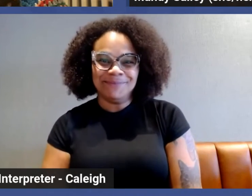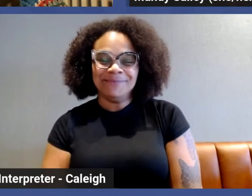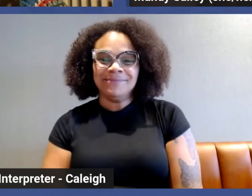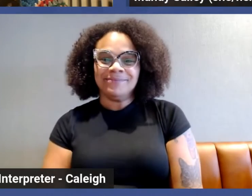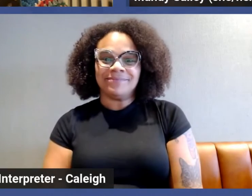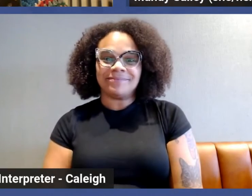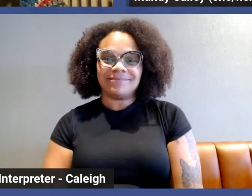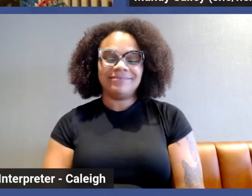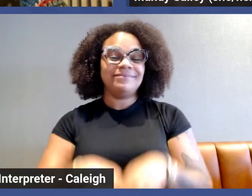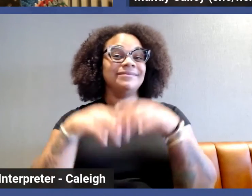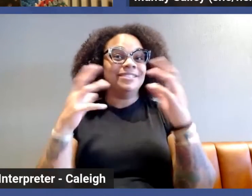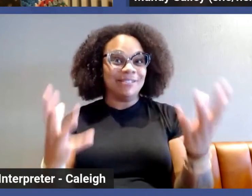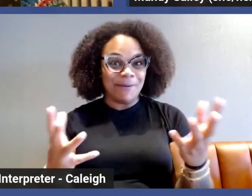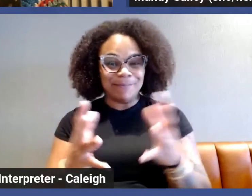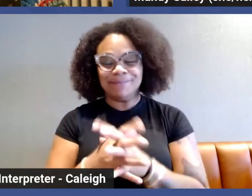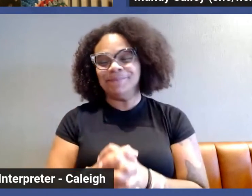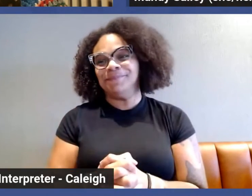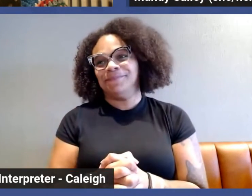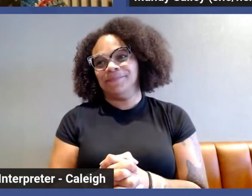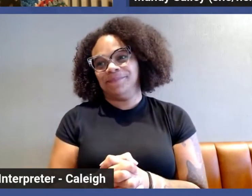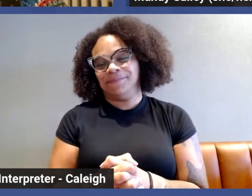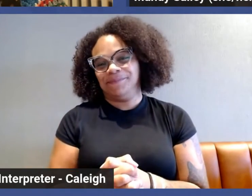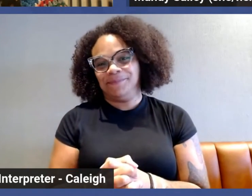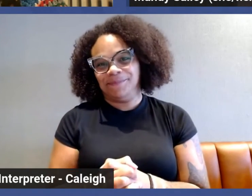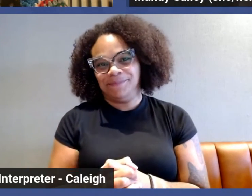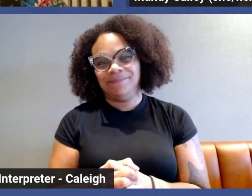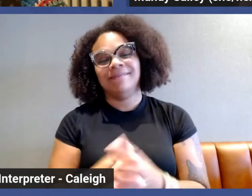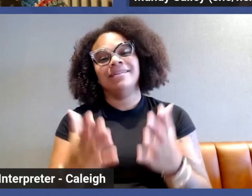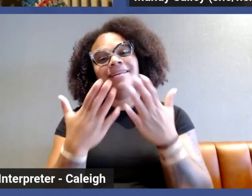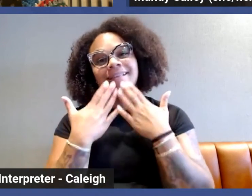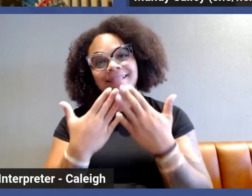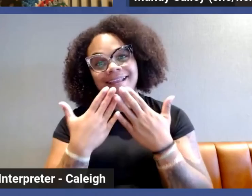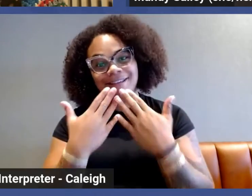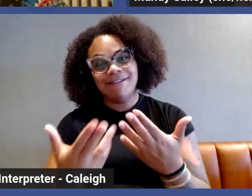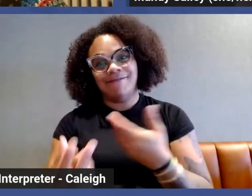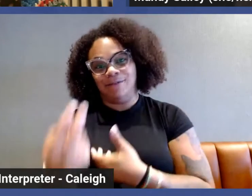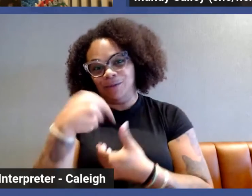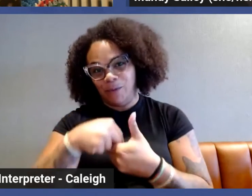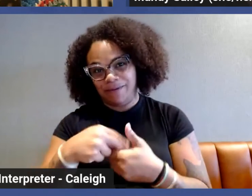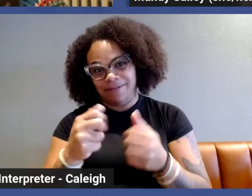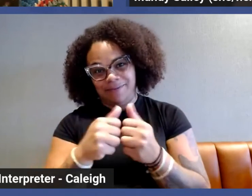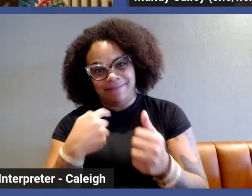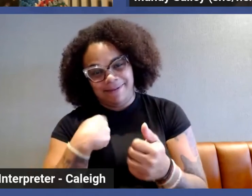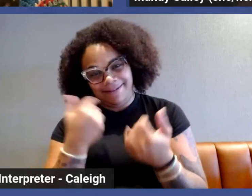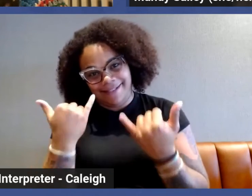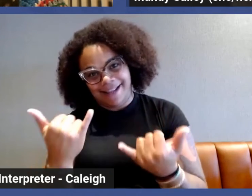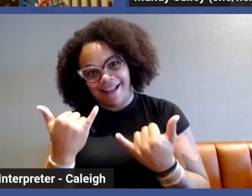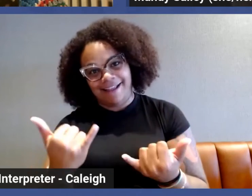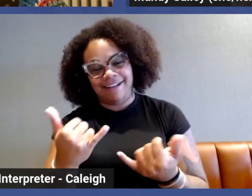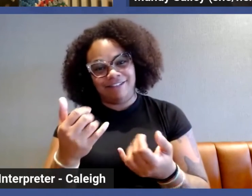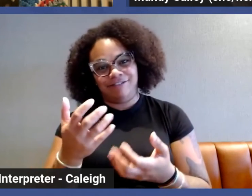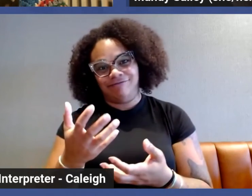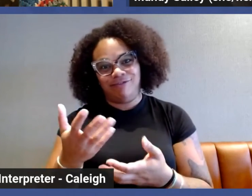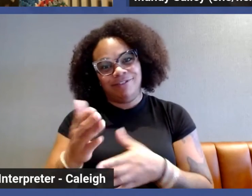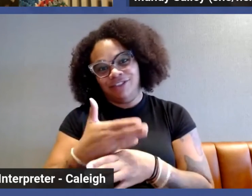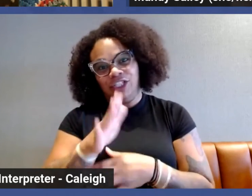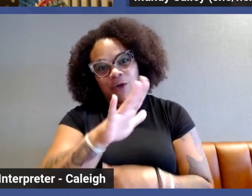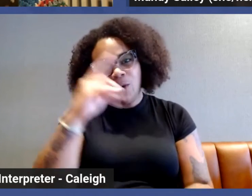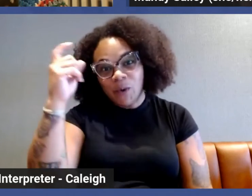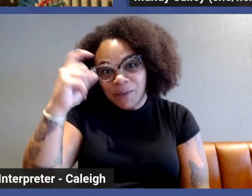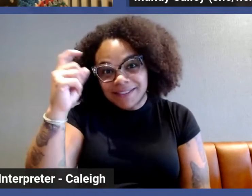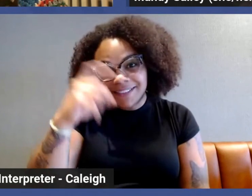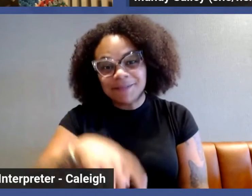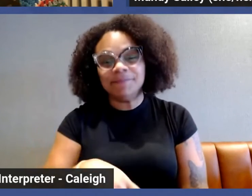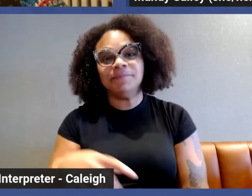So with that being said, thank you so much for being here with me today and sharing your wisdom. And